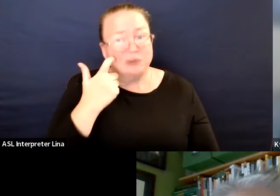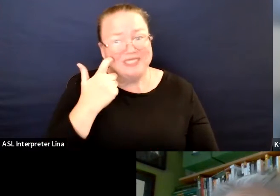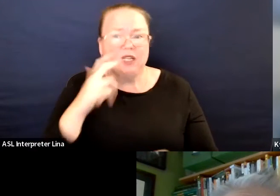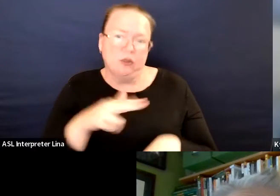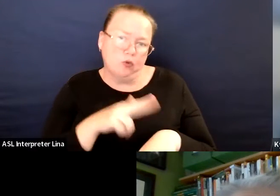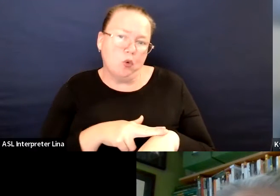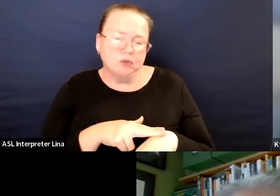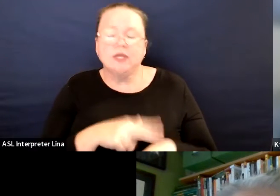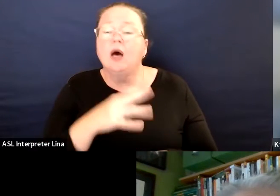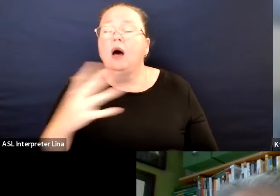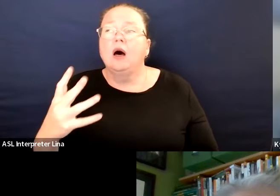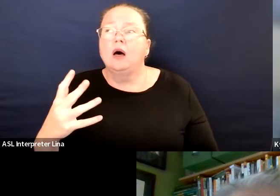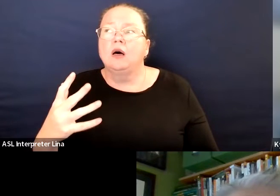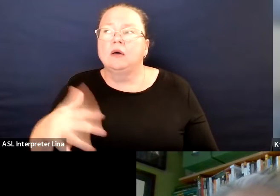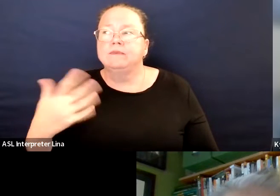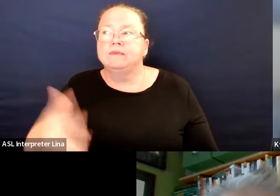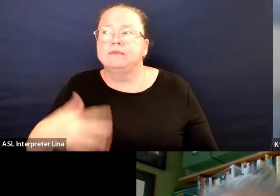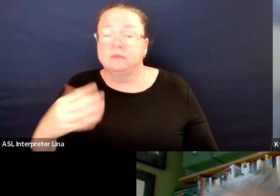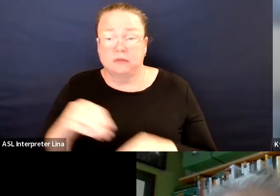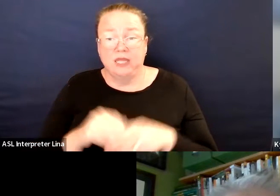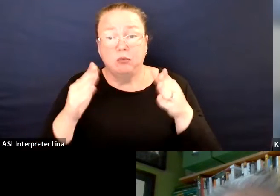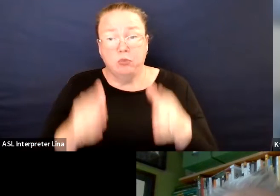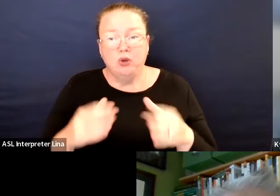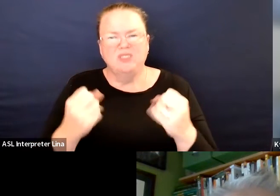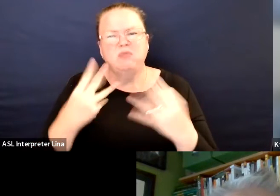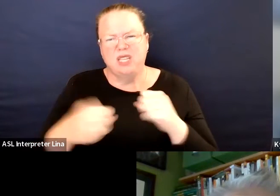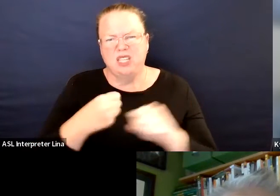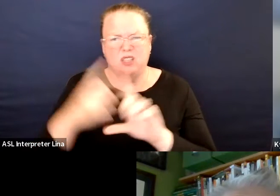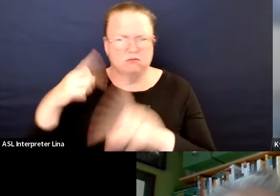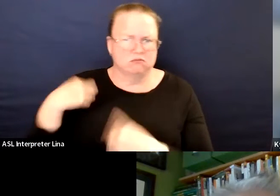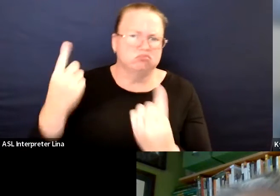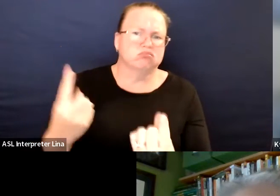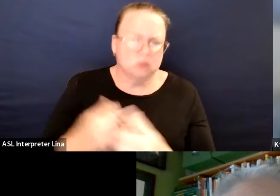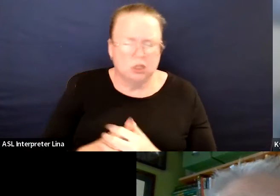course, and in person for many years.